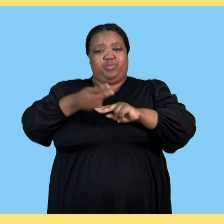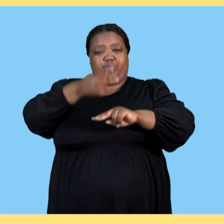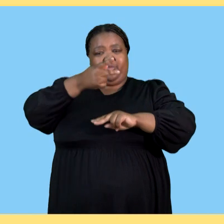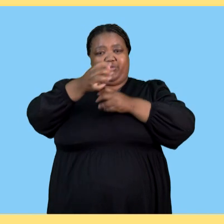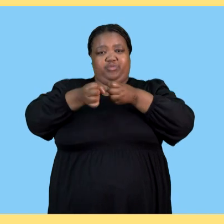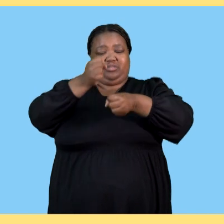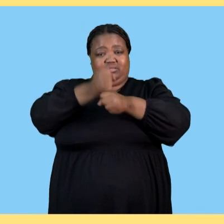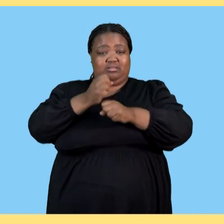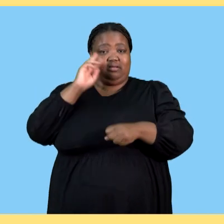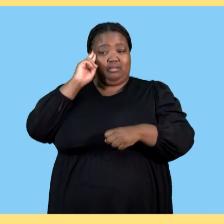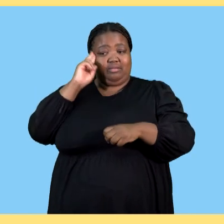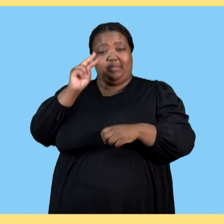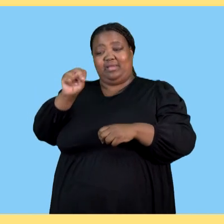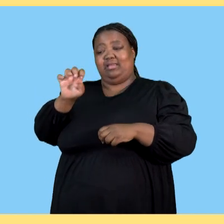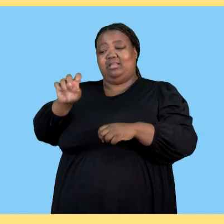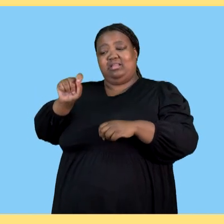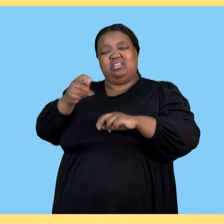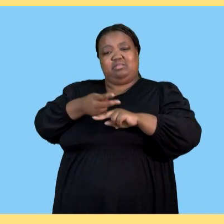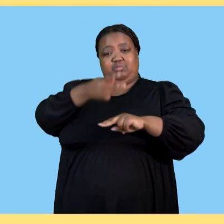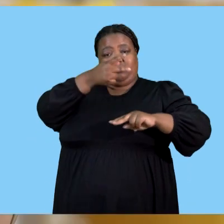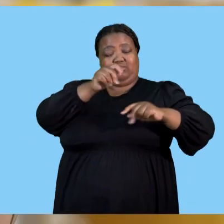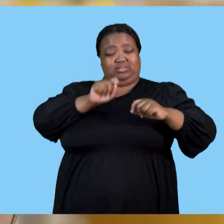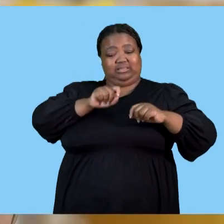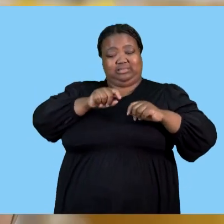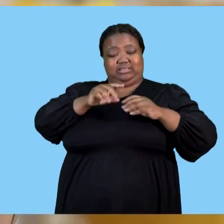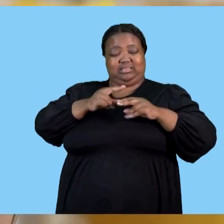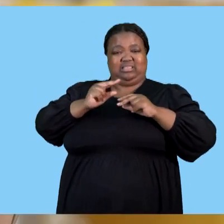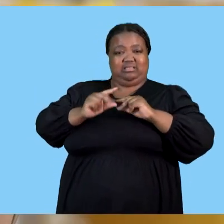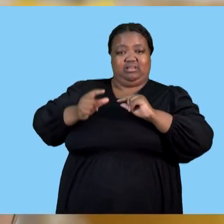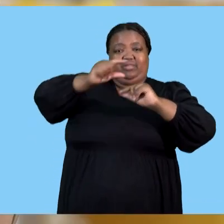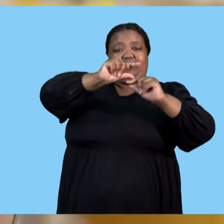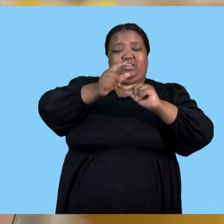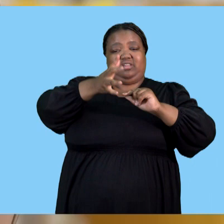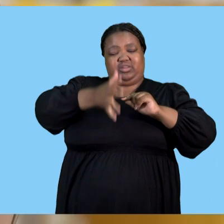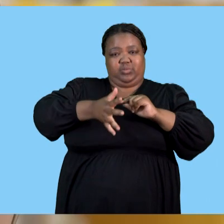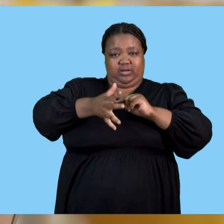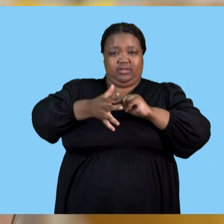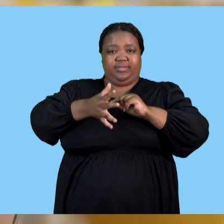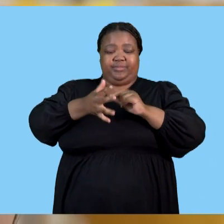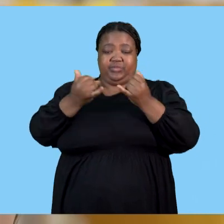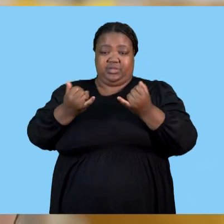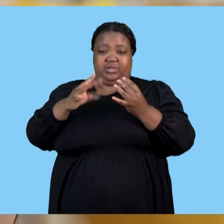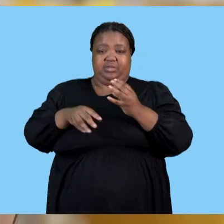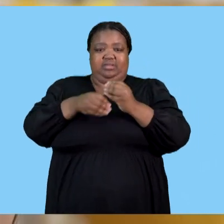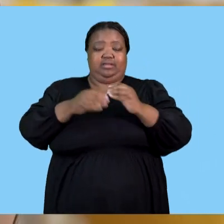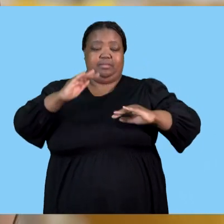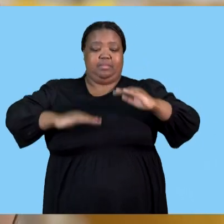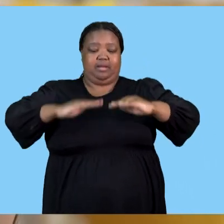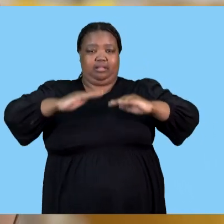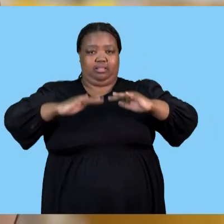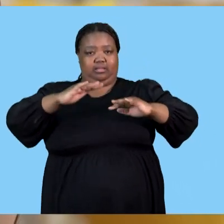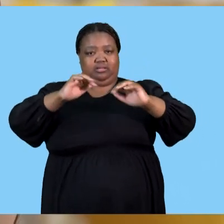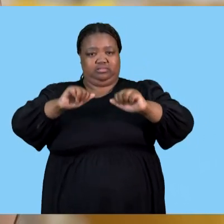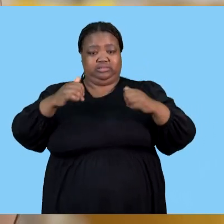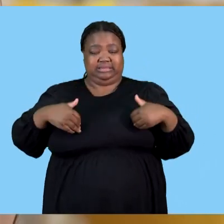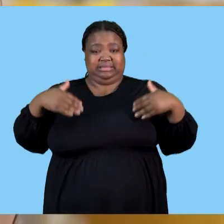the net profit is going to increase the owner's equity. All right, the net profit. We add it now to the